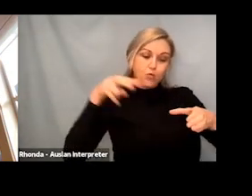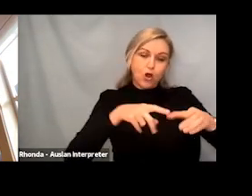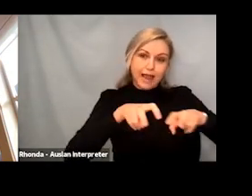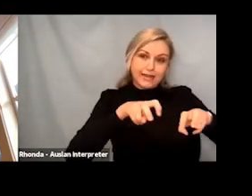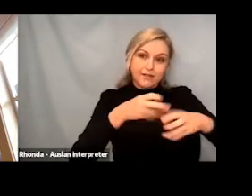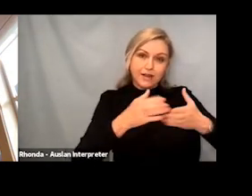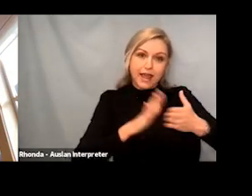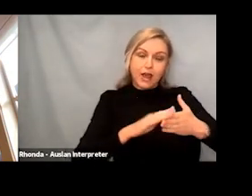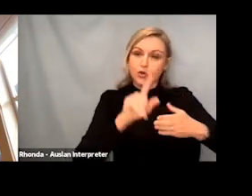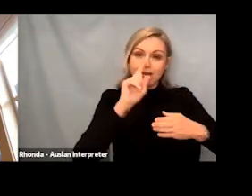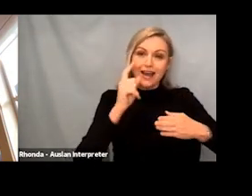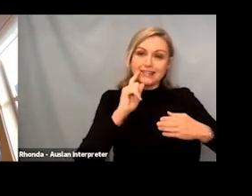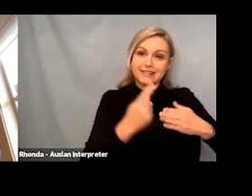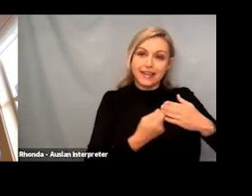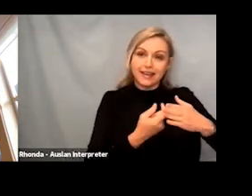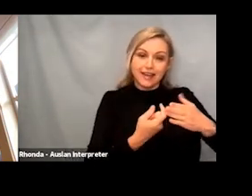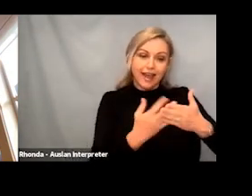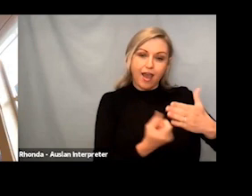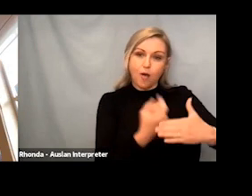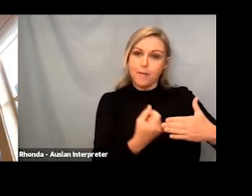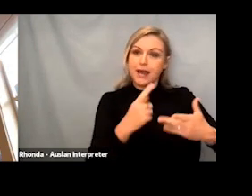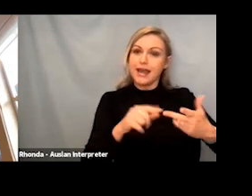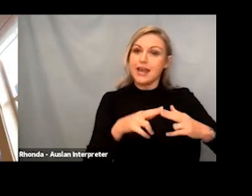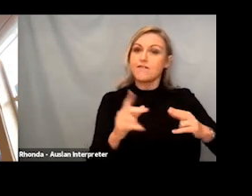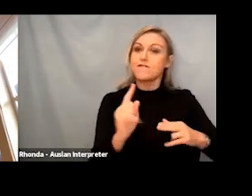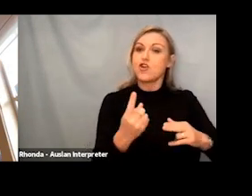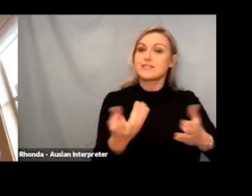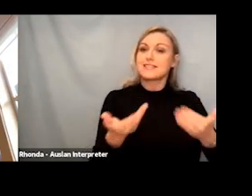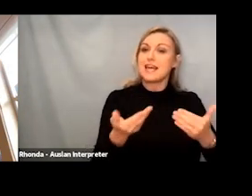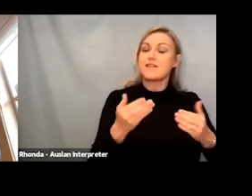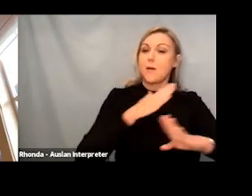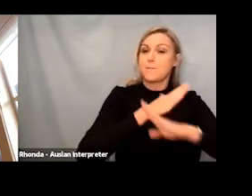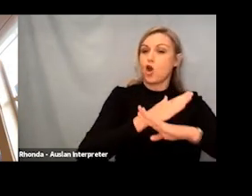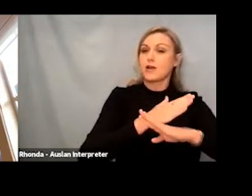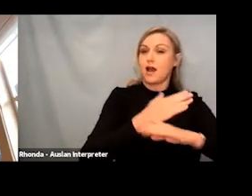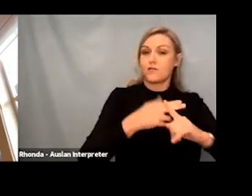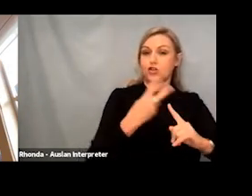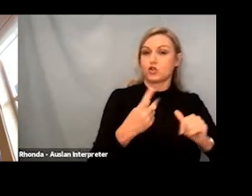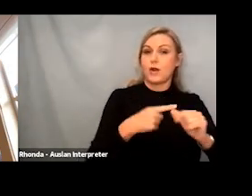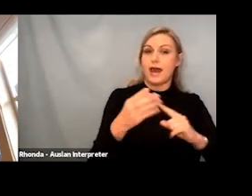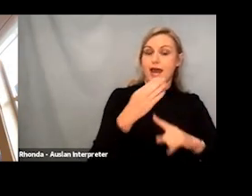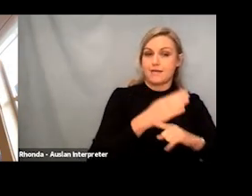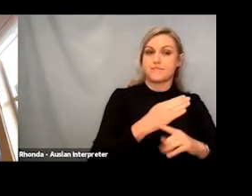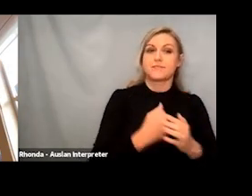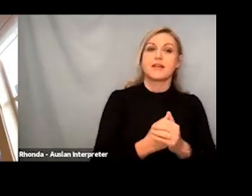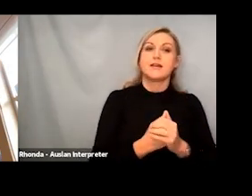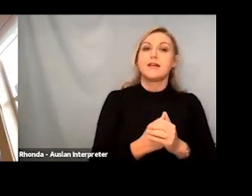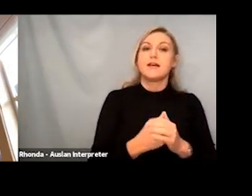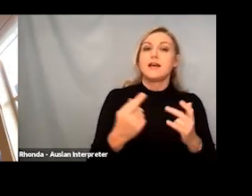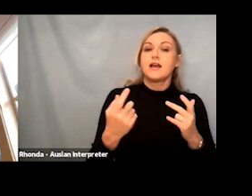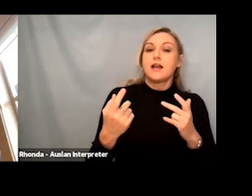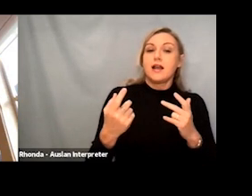see if you pre-treat with a 2A blocker. And we also have this evidence again from Gita Knudsen's team, looking